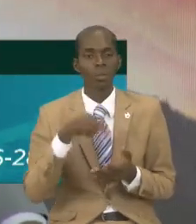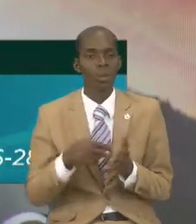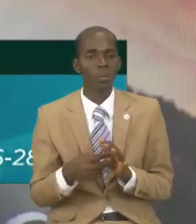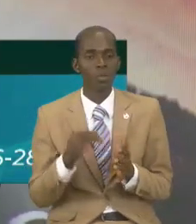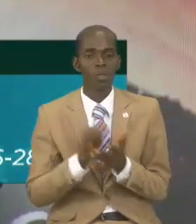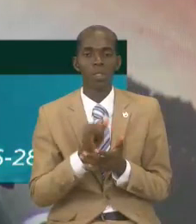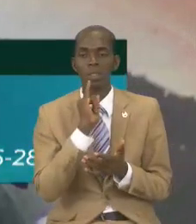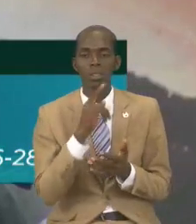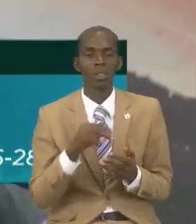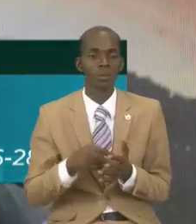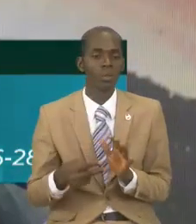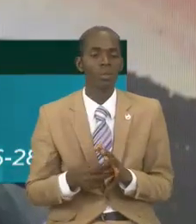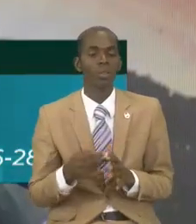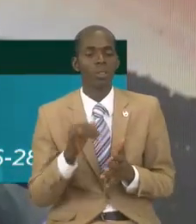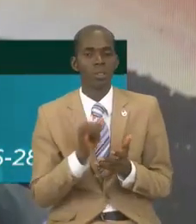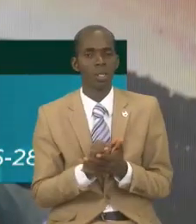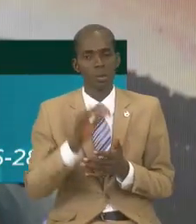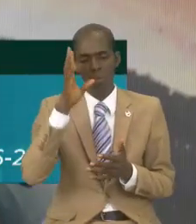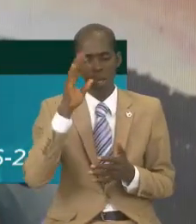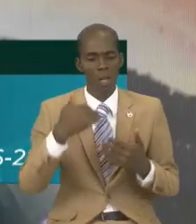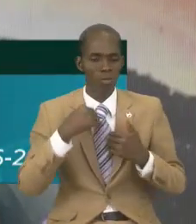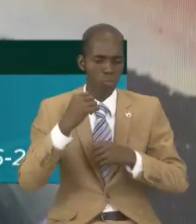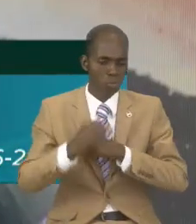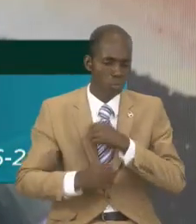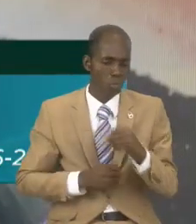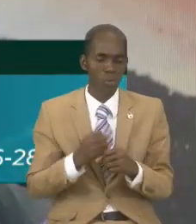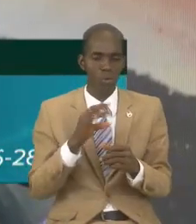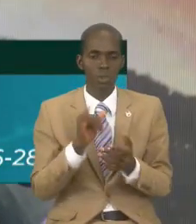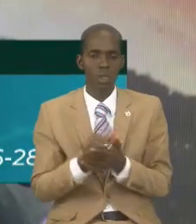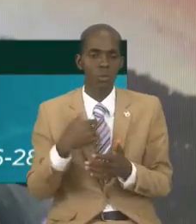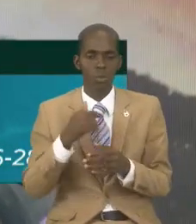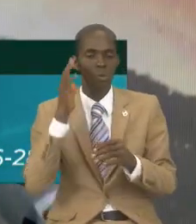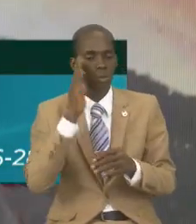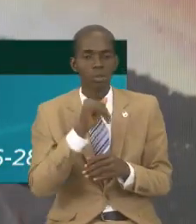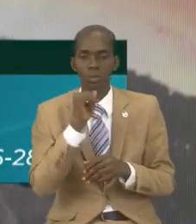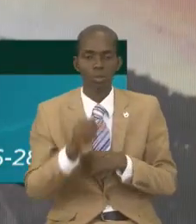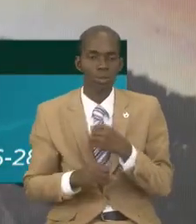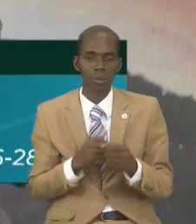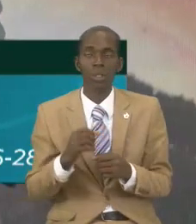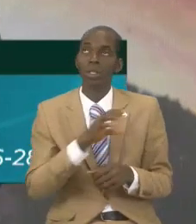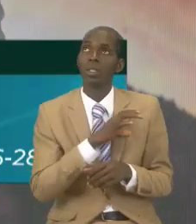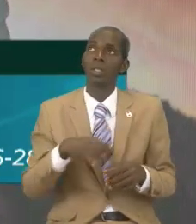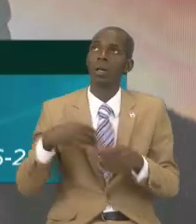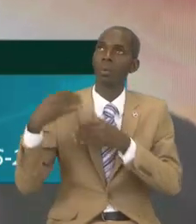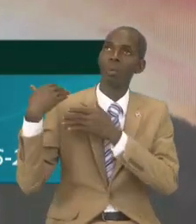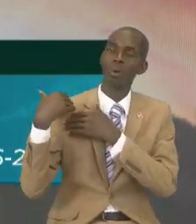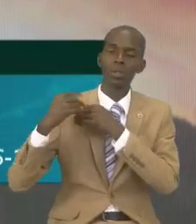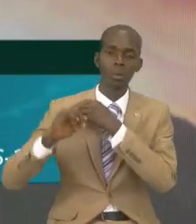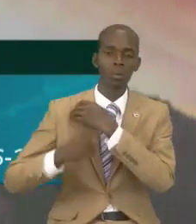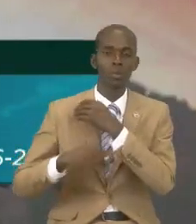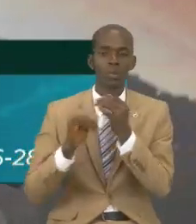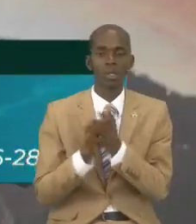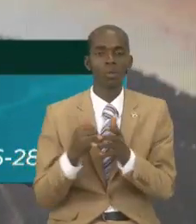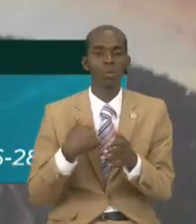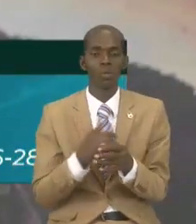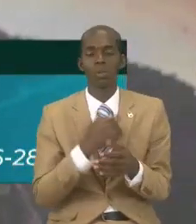purpose. He suffered already, you shouldn't suffer. He bore the punishment already, you shouldn't bear the punishment.